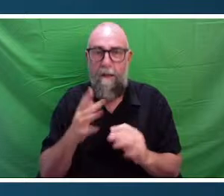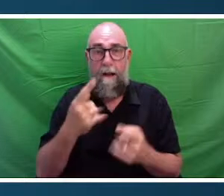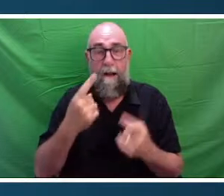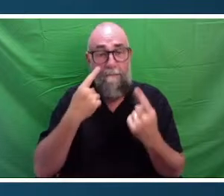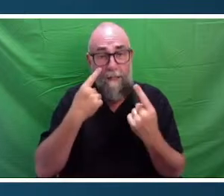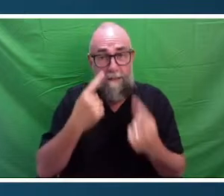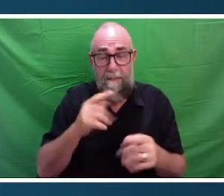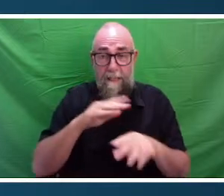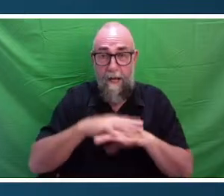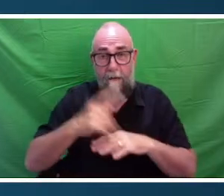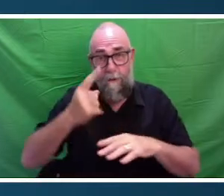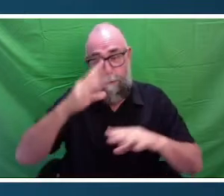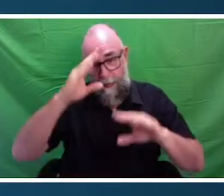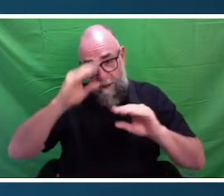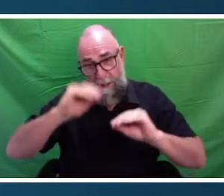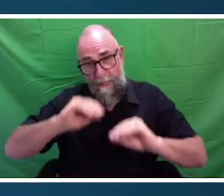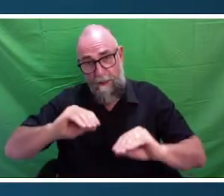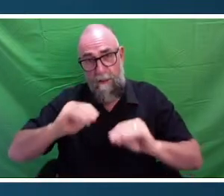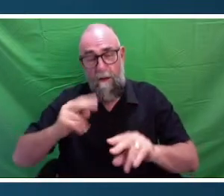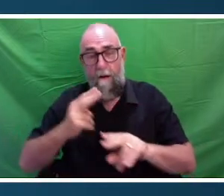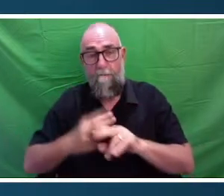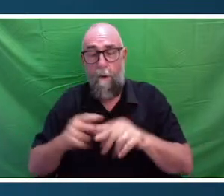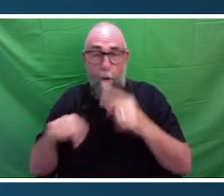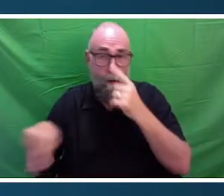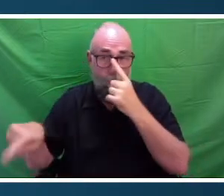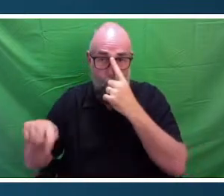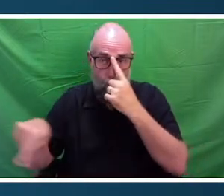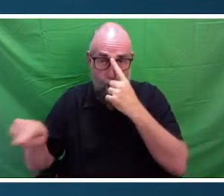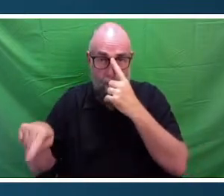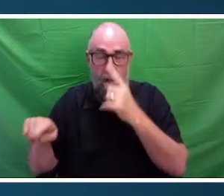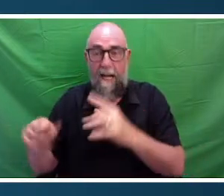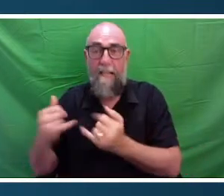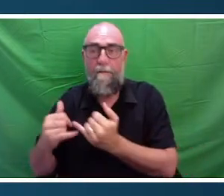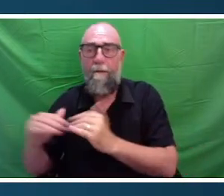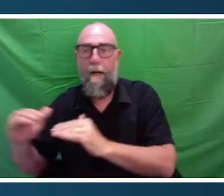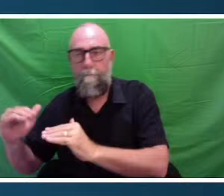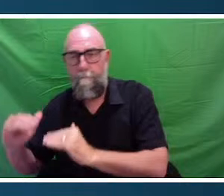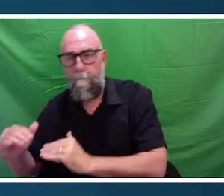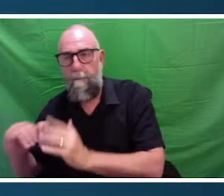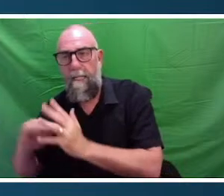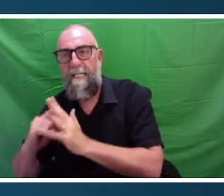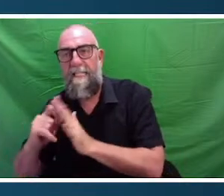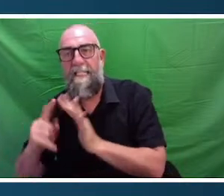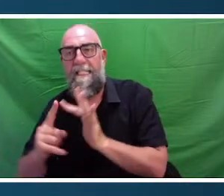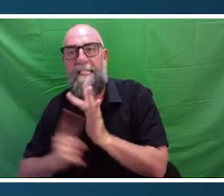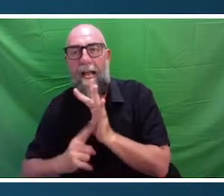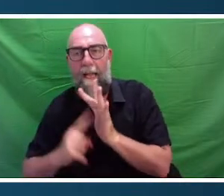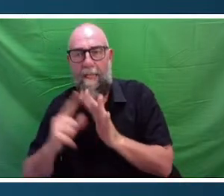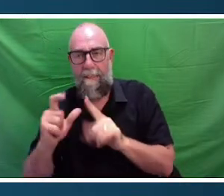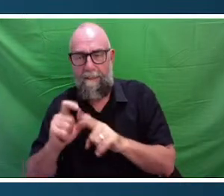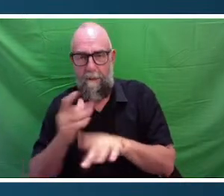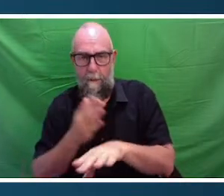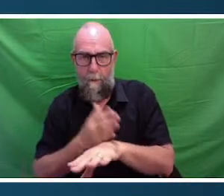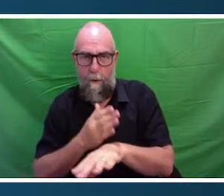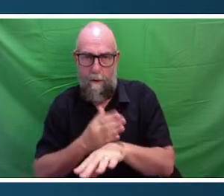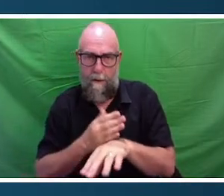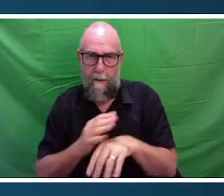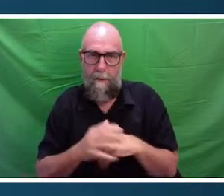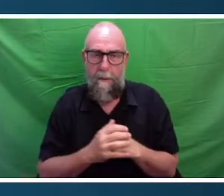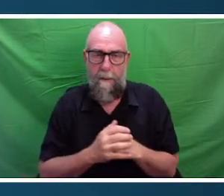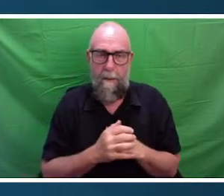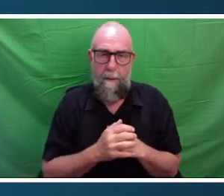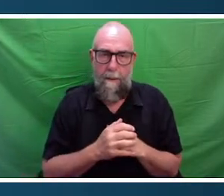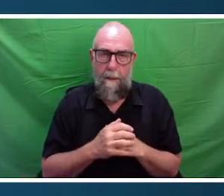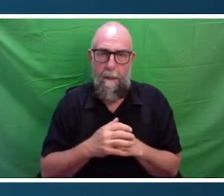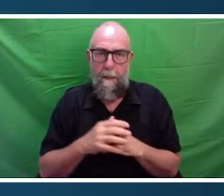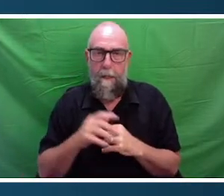people who are coming, it's relatively lower skilled work. But that's a topic that I think needs unpacked a lot more. The speed at which people are sort of migrating